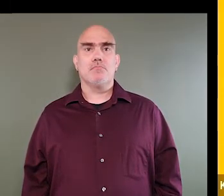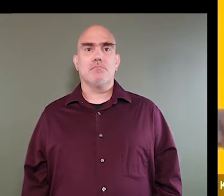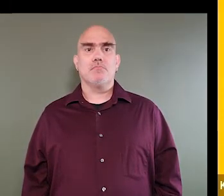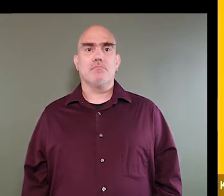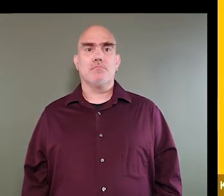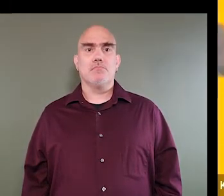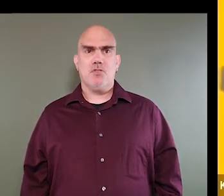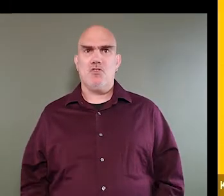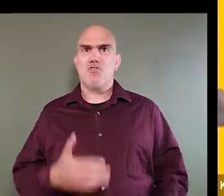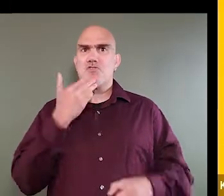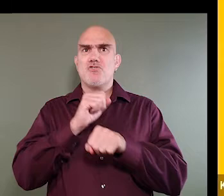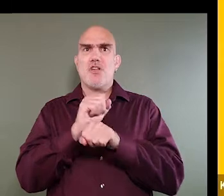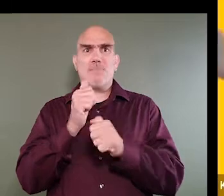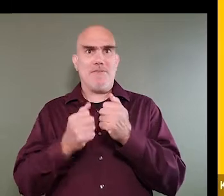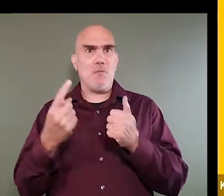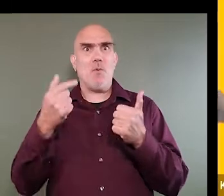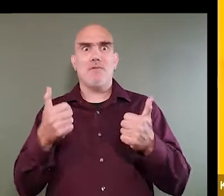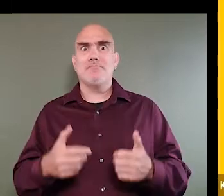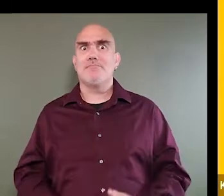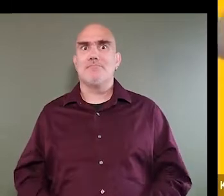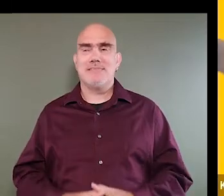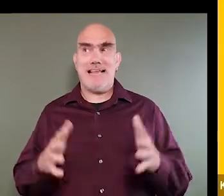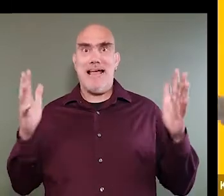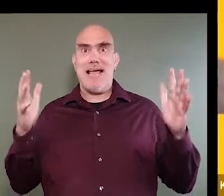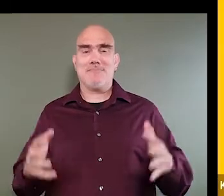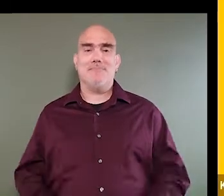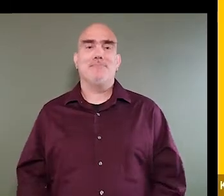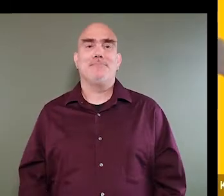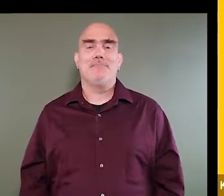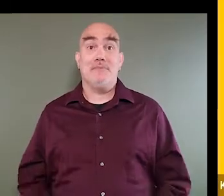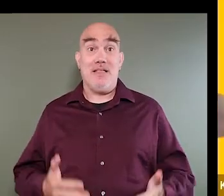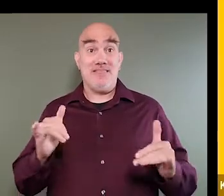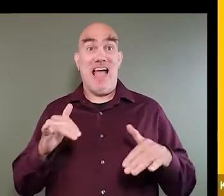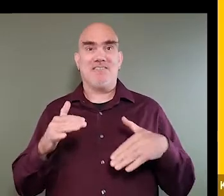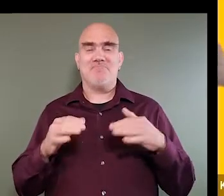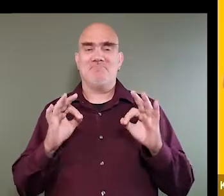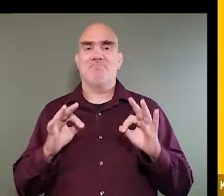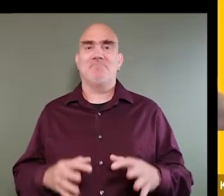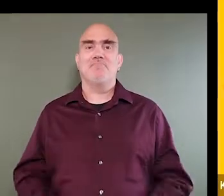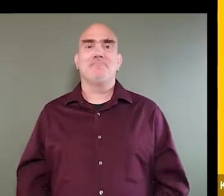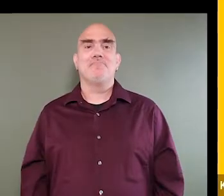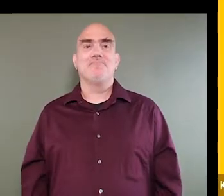Good job, everyone. Yeah! Here we go.